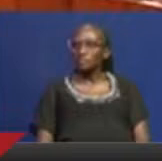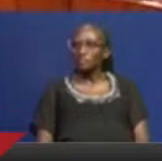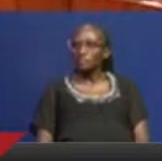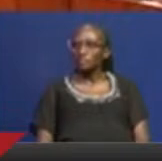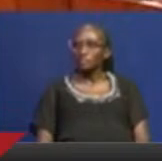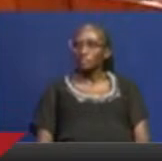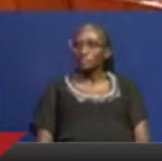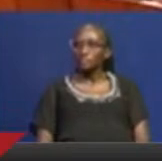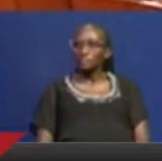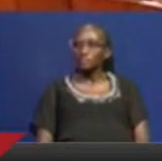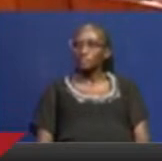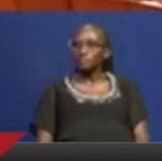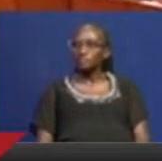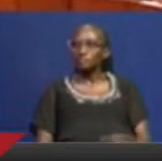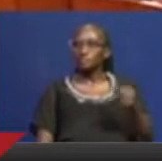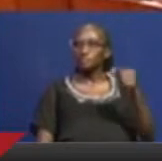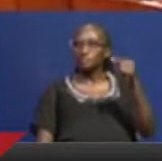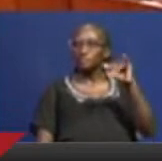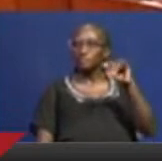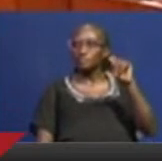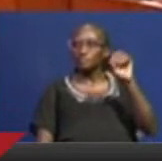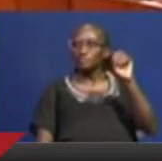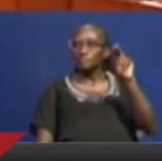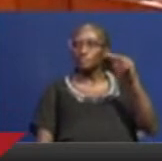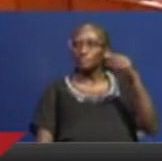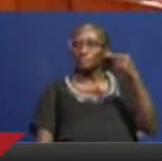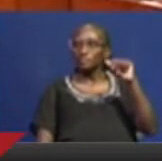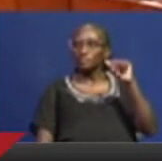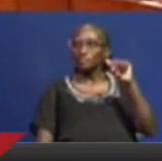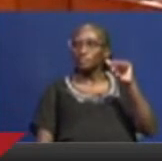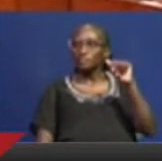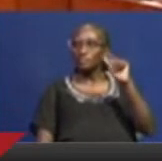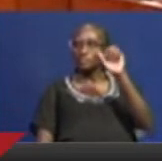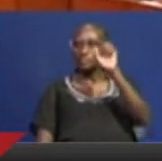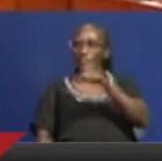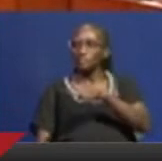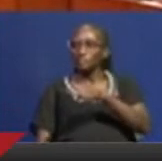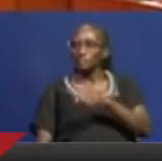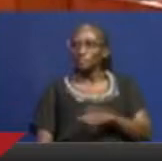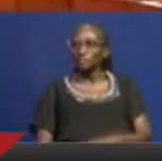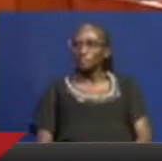Manyata John Gitonga Mwaniki Mukunji.